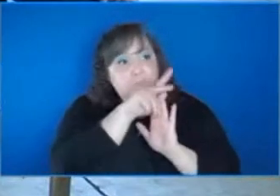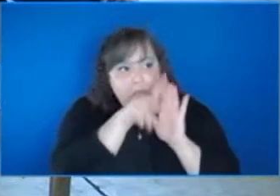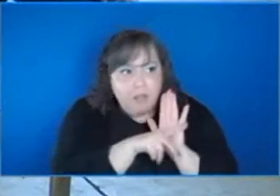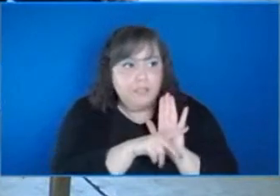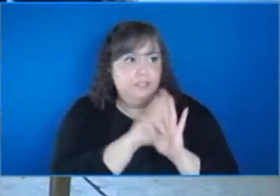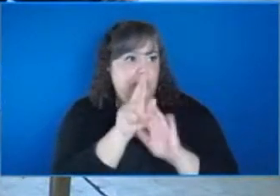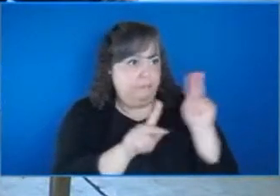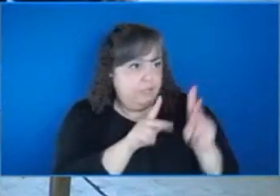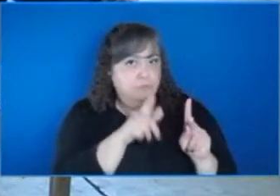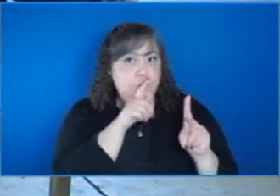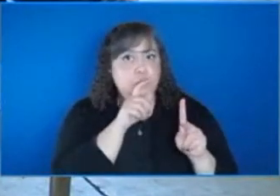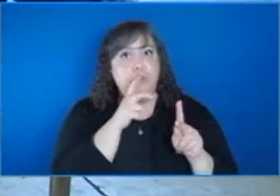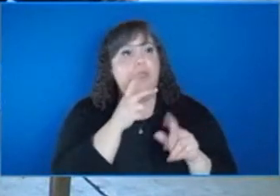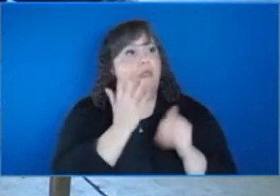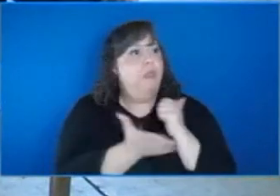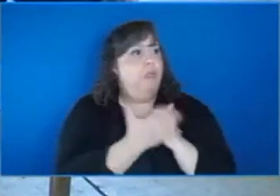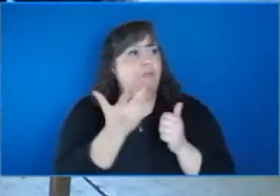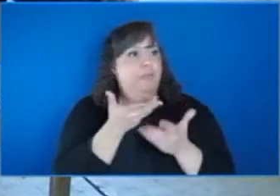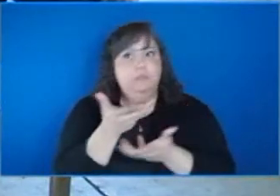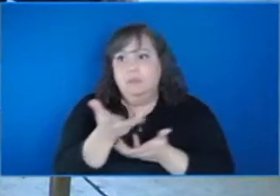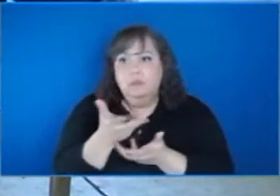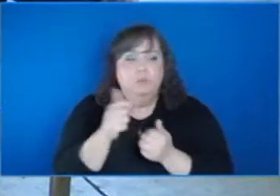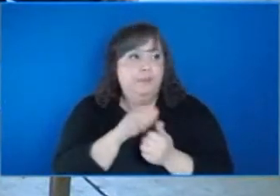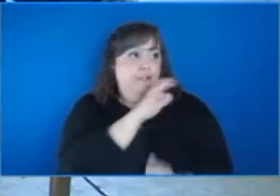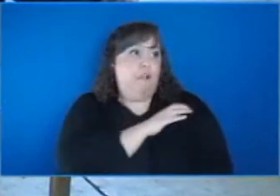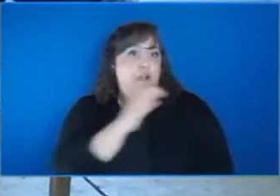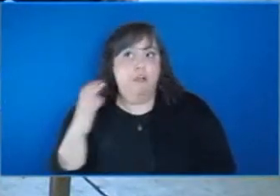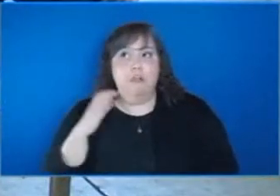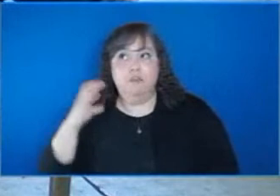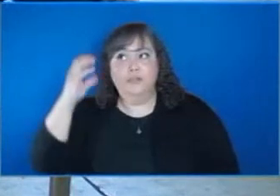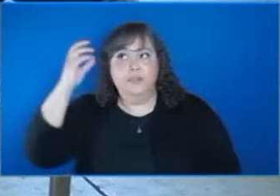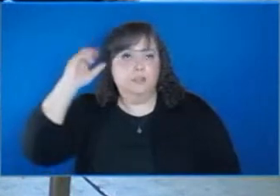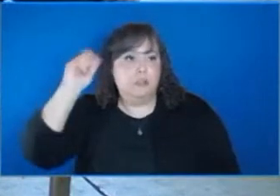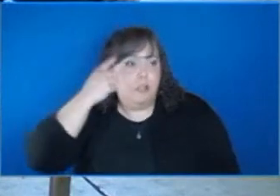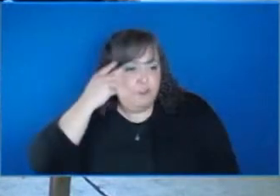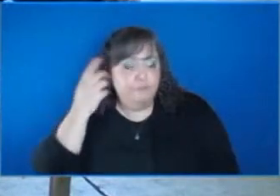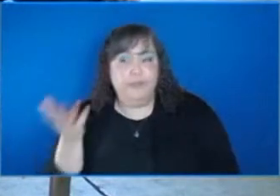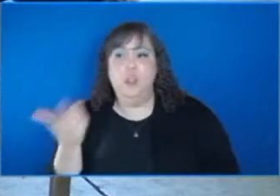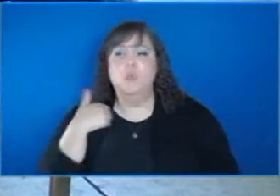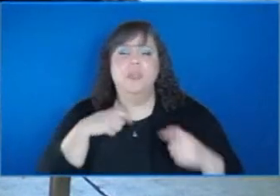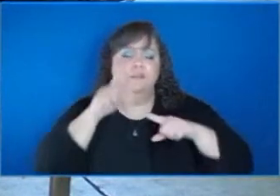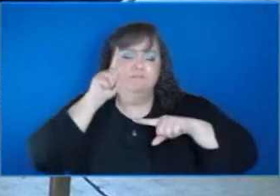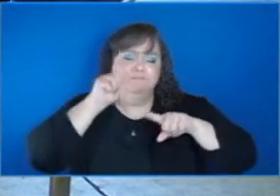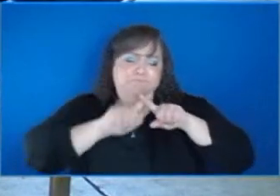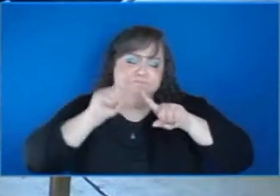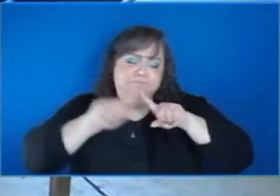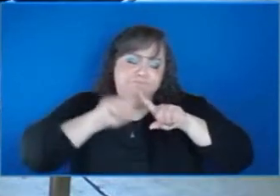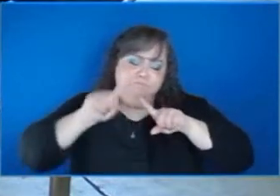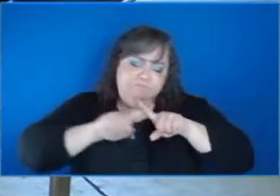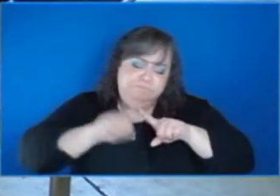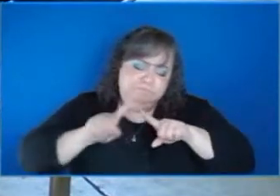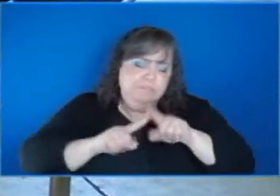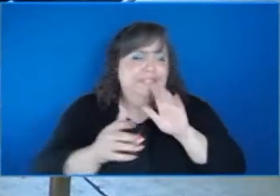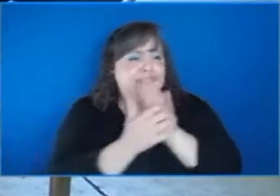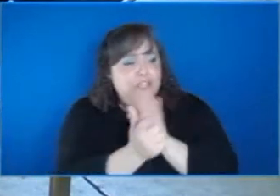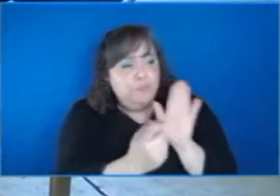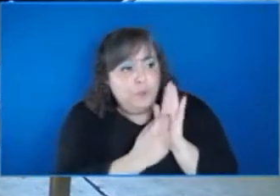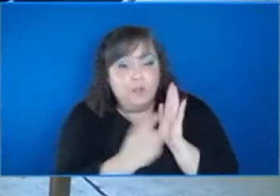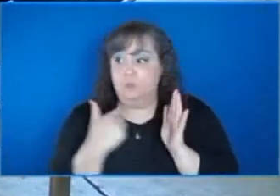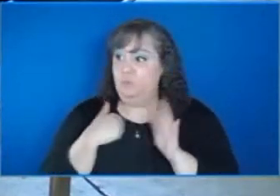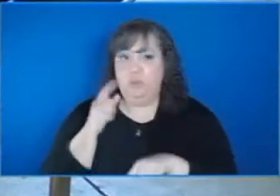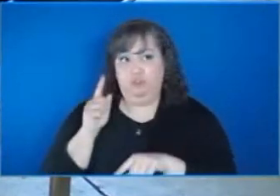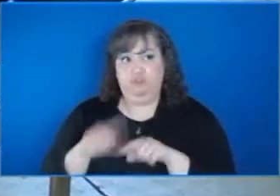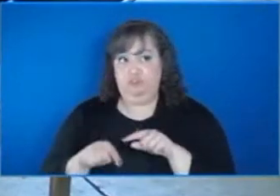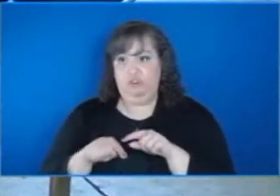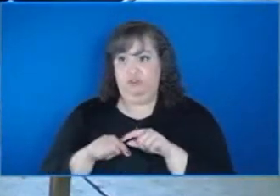Congress. You know, we have so many different skills that are really required, and we can't do a mission like DART or any of our missions without